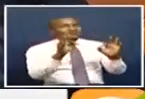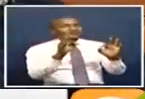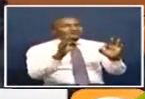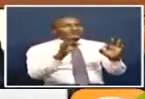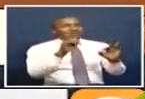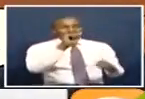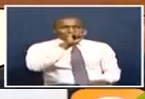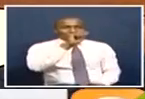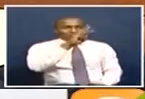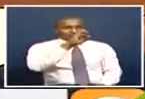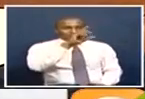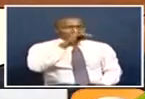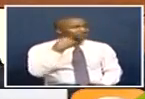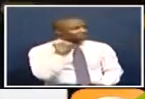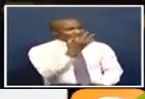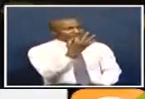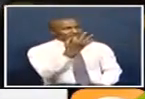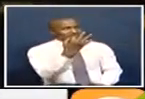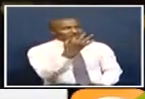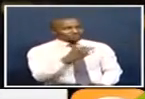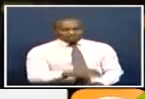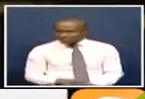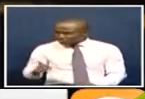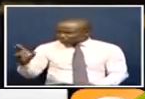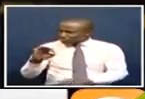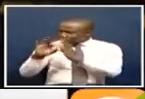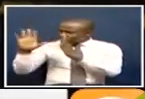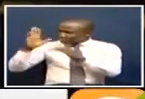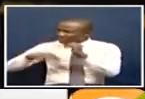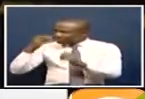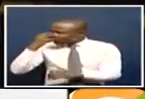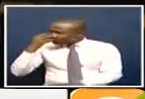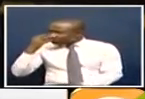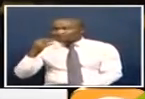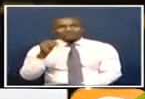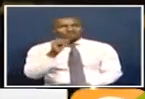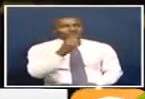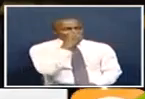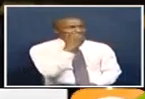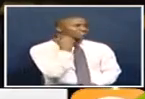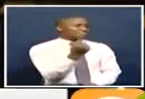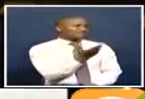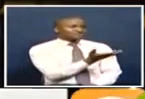is Francis Atwoli. Are you more popular than William Ruto? Yeah, William Ruto, you know, he came another day.